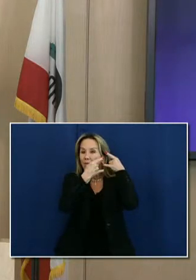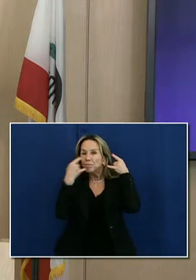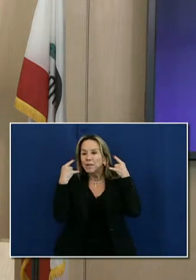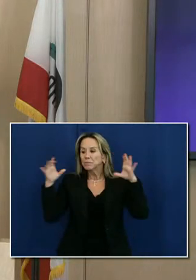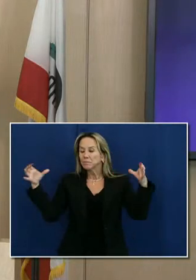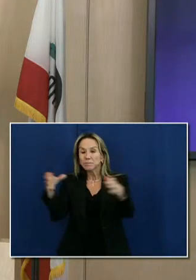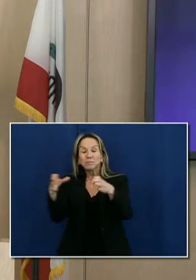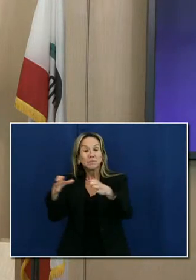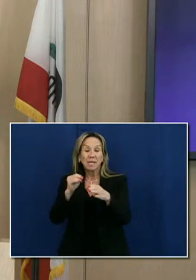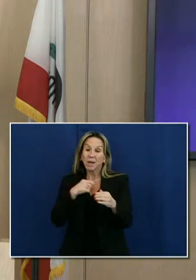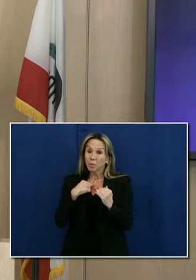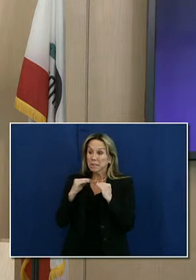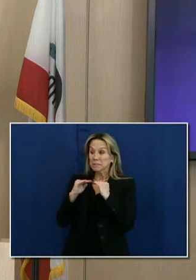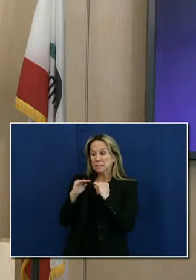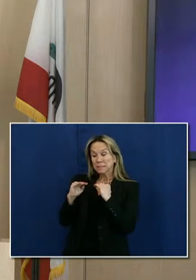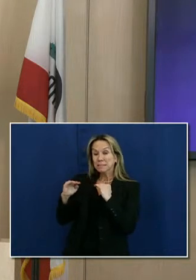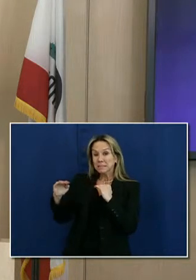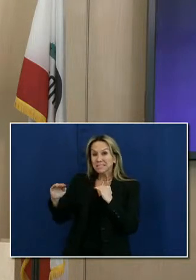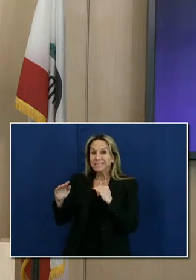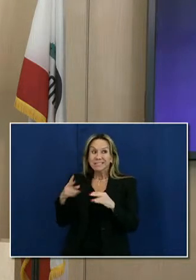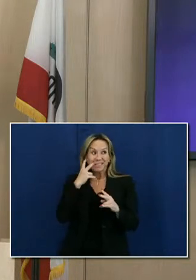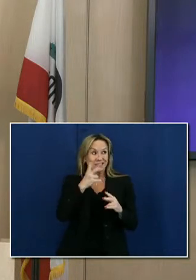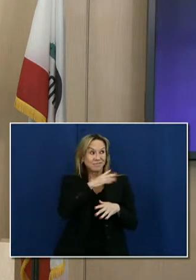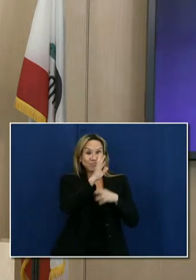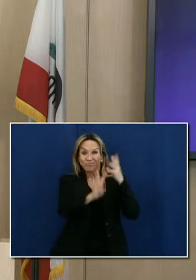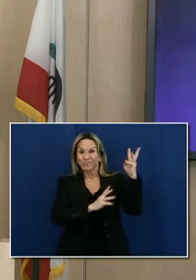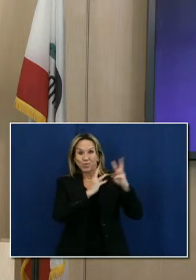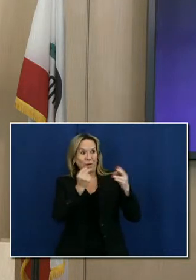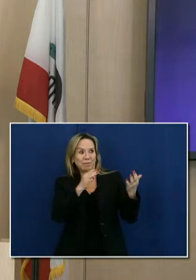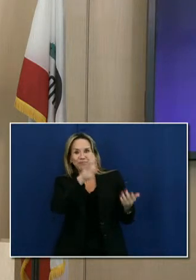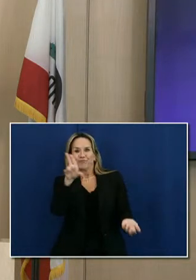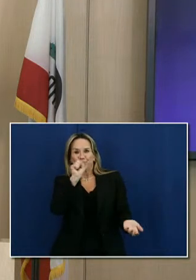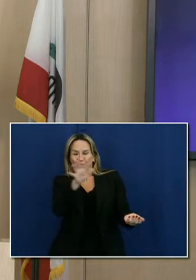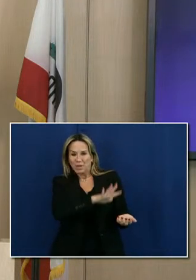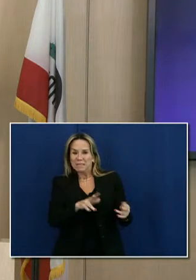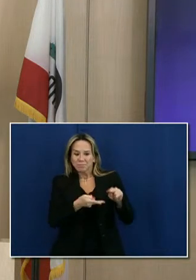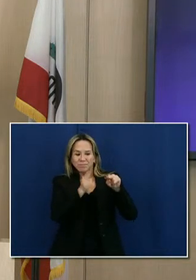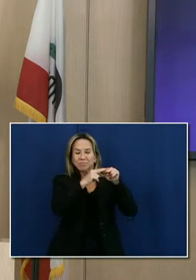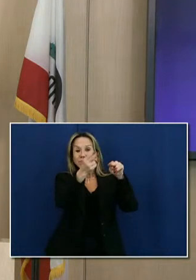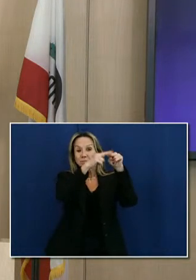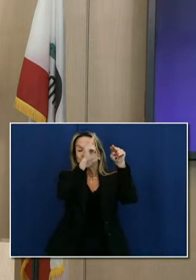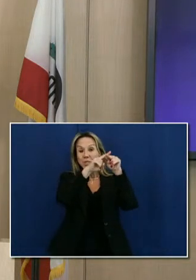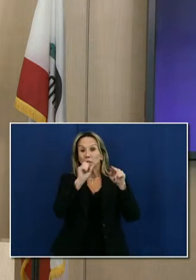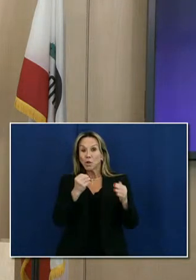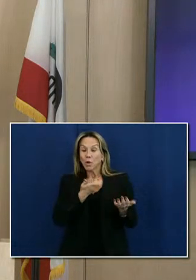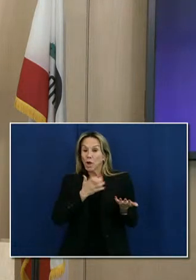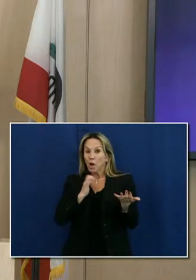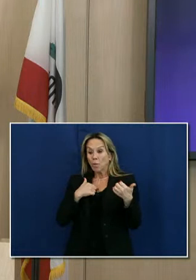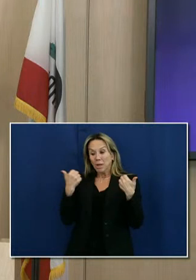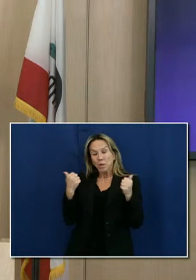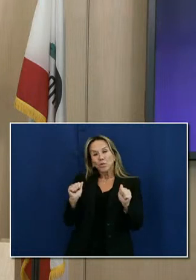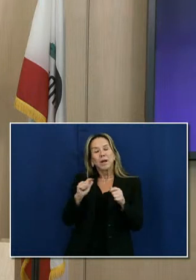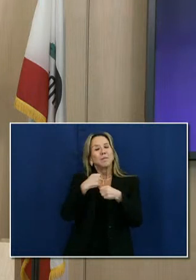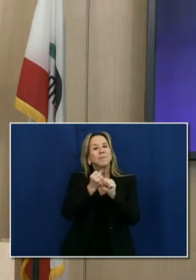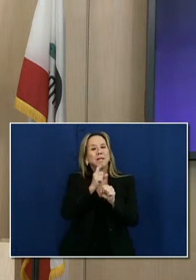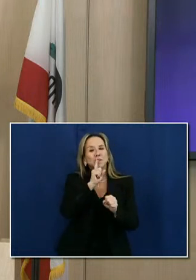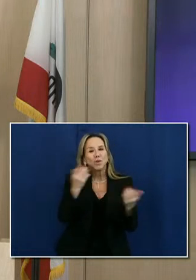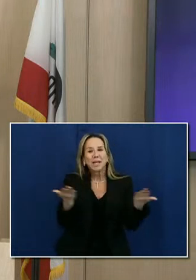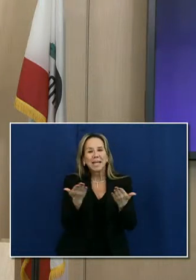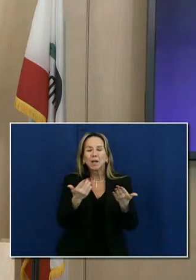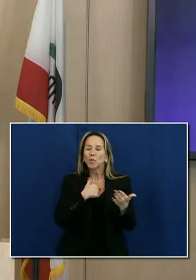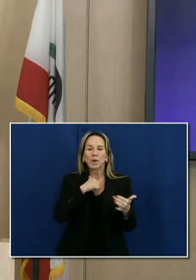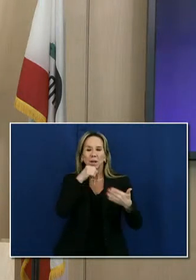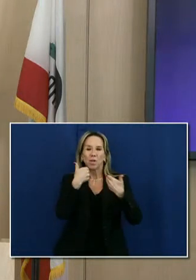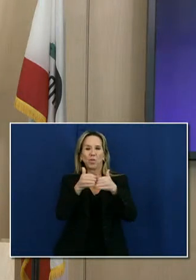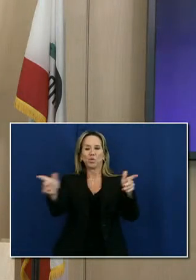are holding steady while most of the rest of the country has seen significant increases. But those systems are put in place to try and ensure that things don't get out